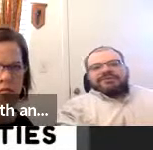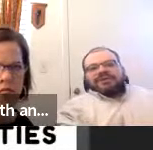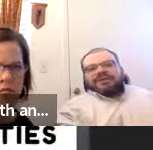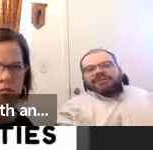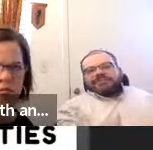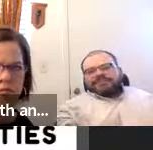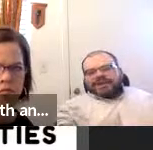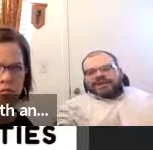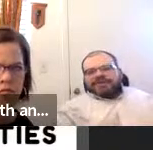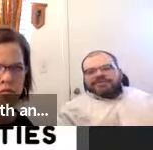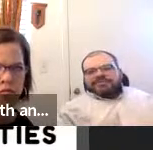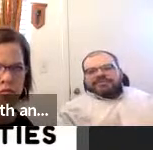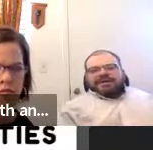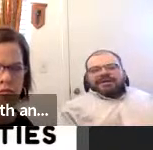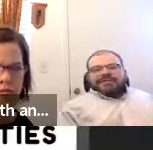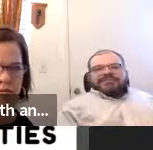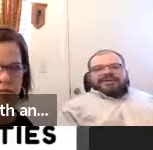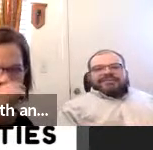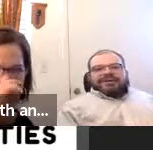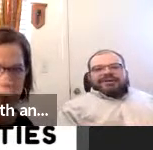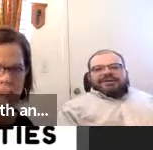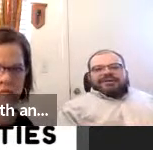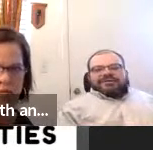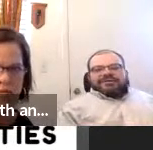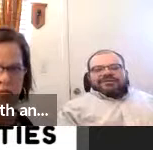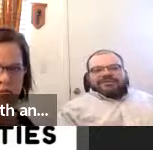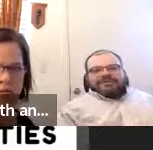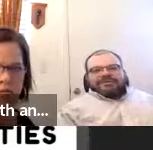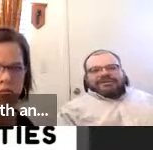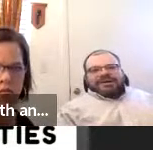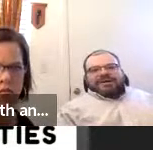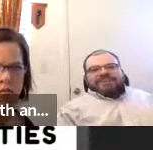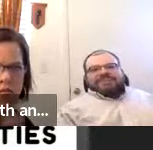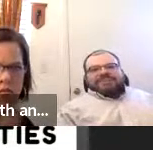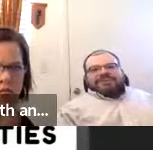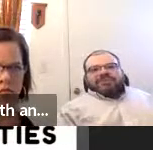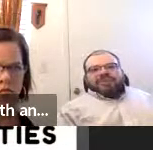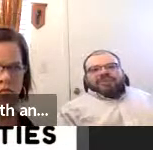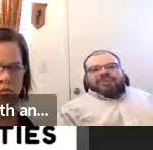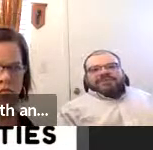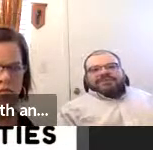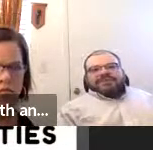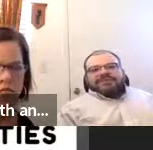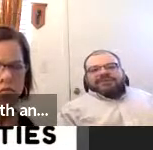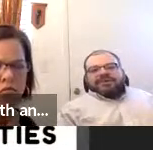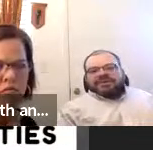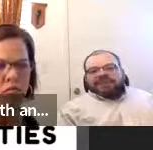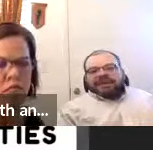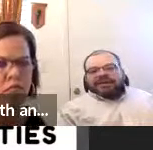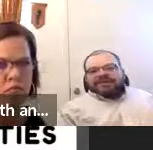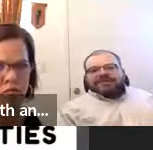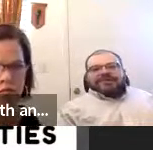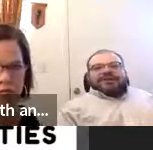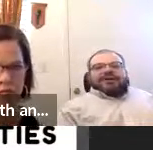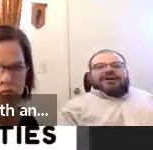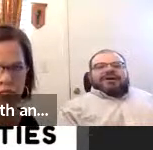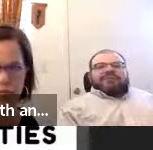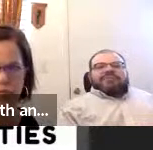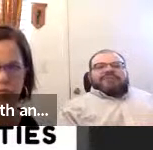And so, as you might know, the qualities of a good